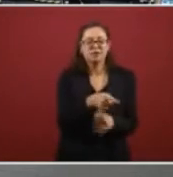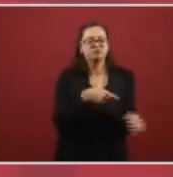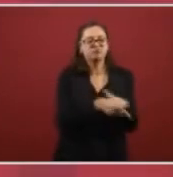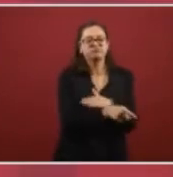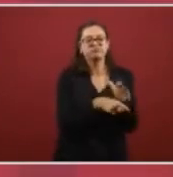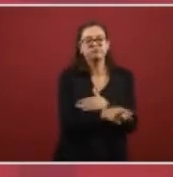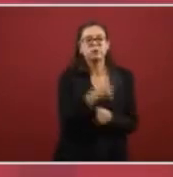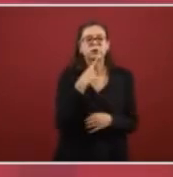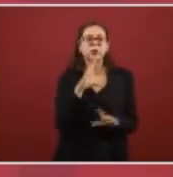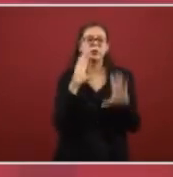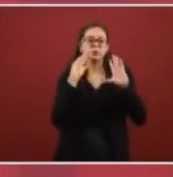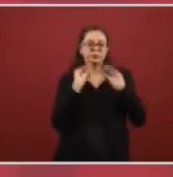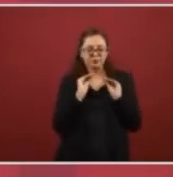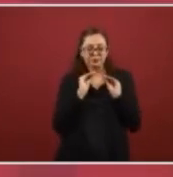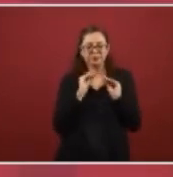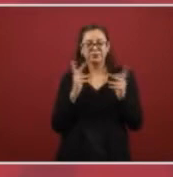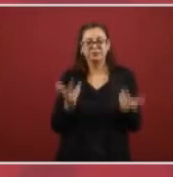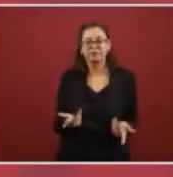they would do it like that.